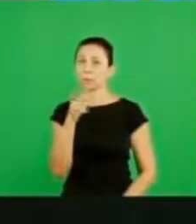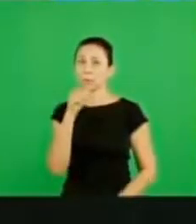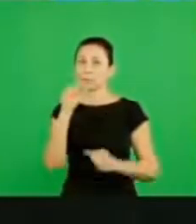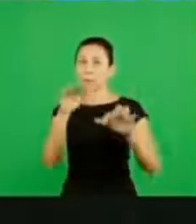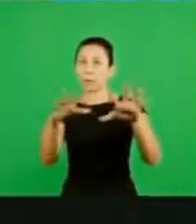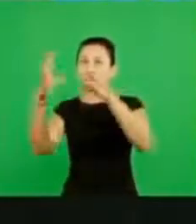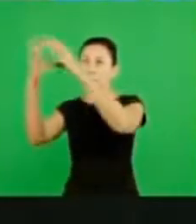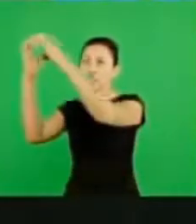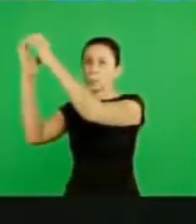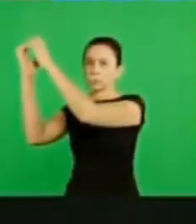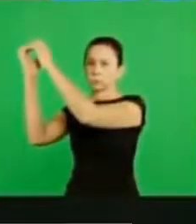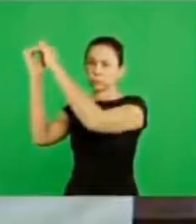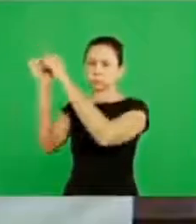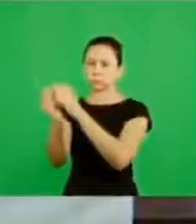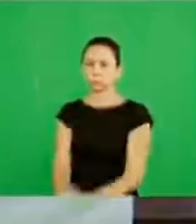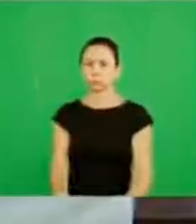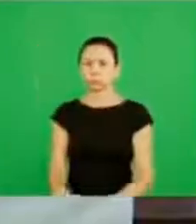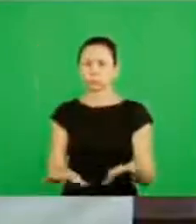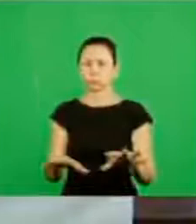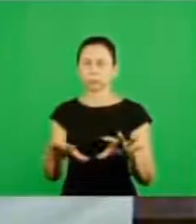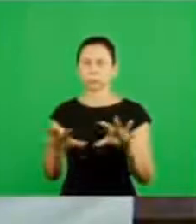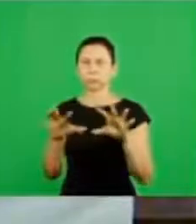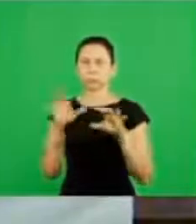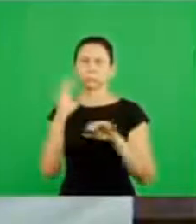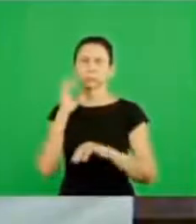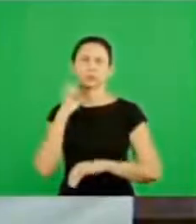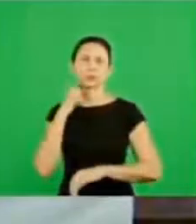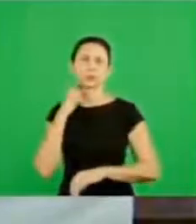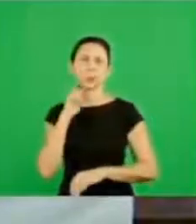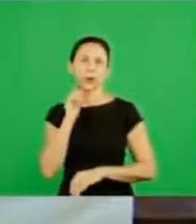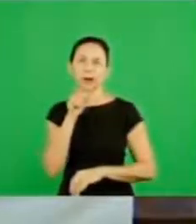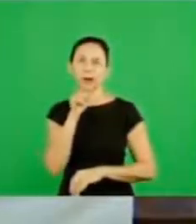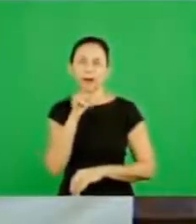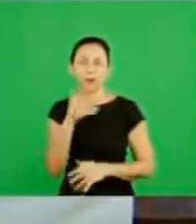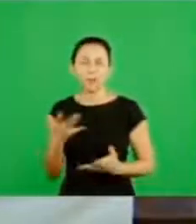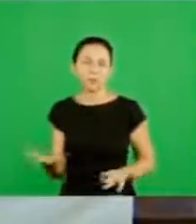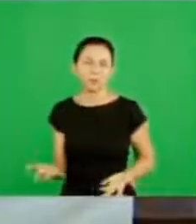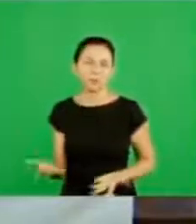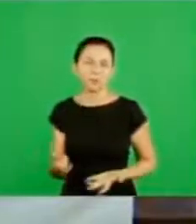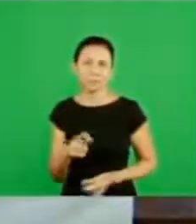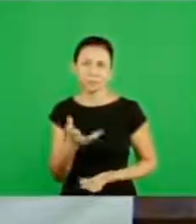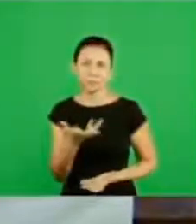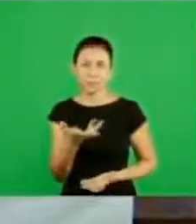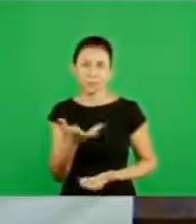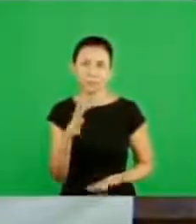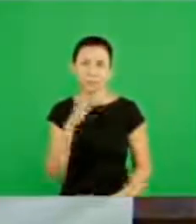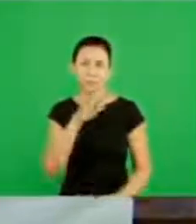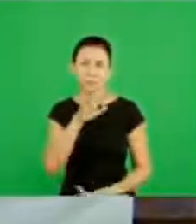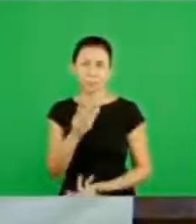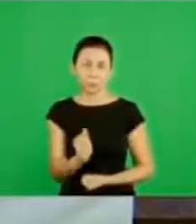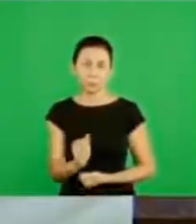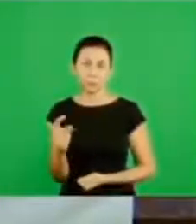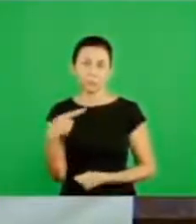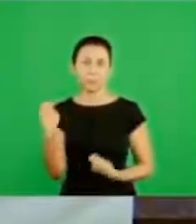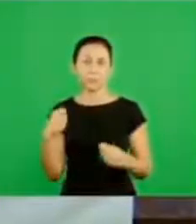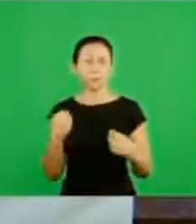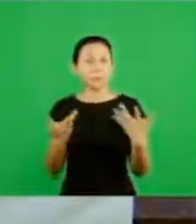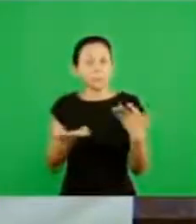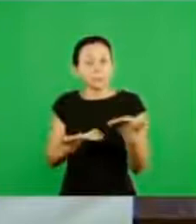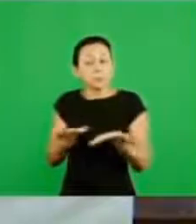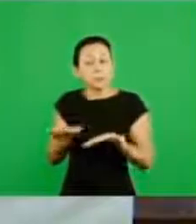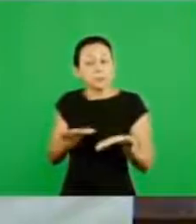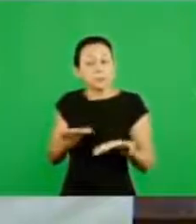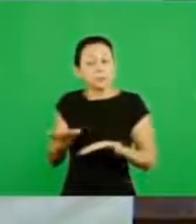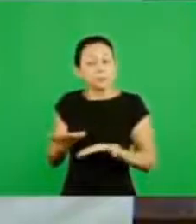and many men died from the water because it was made bitter. Is this the world that you're waiting for? We have to take care